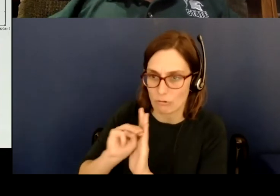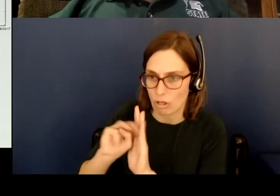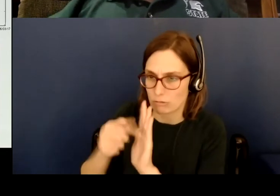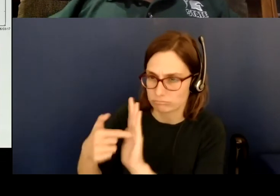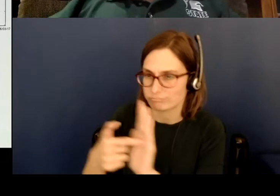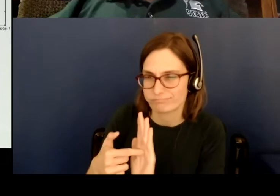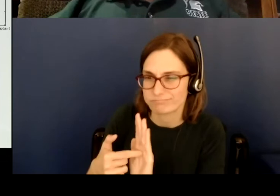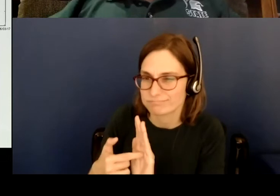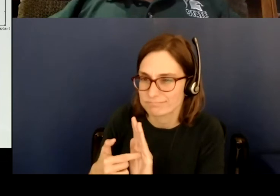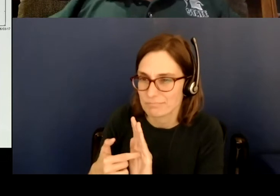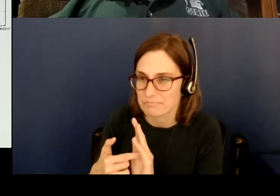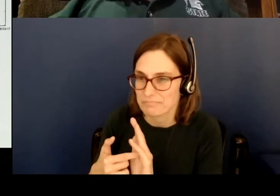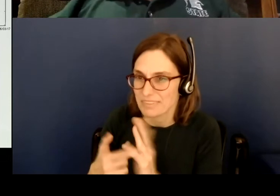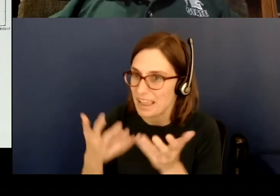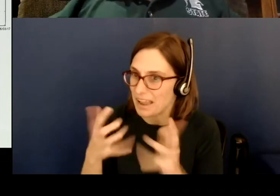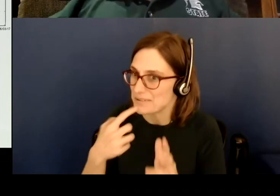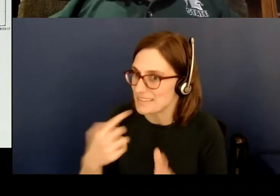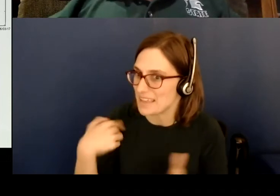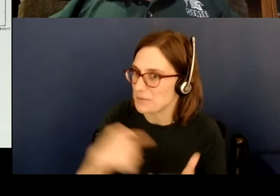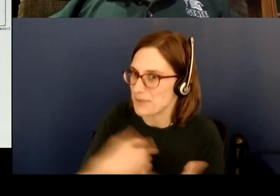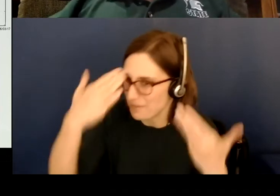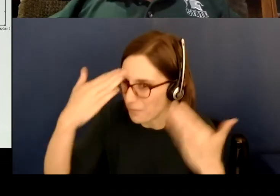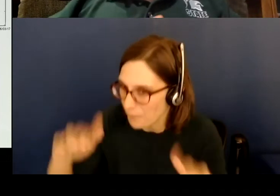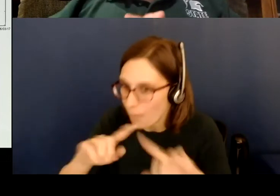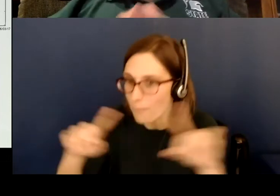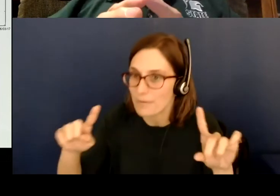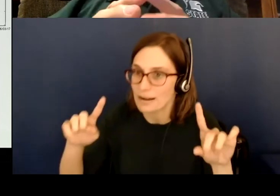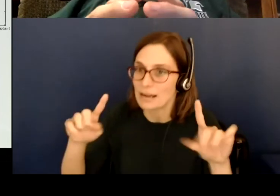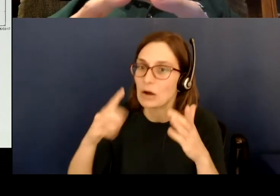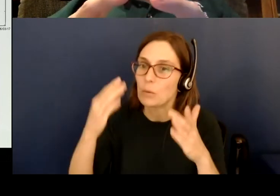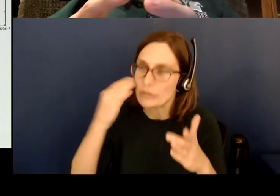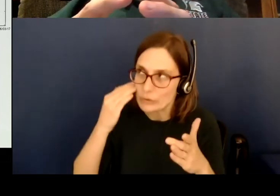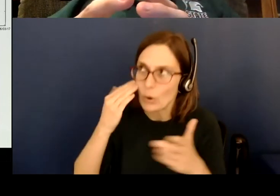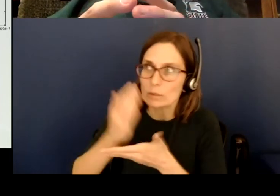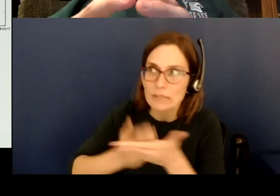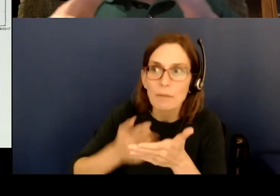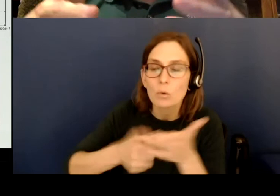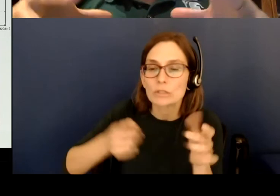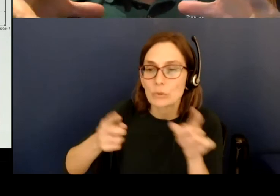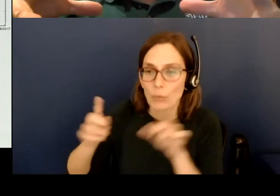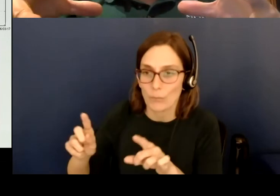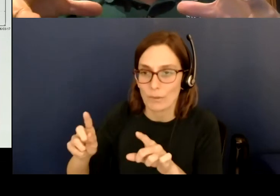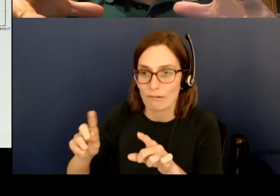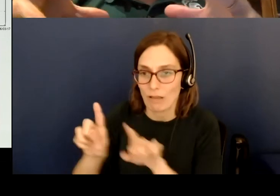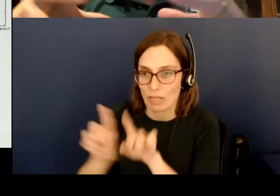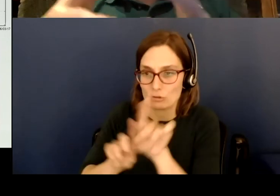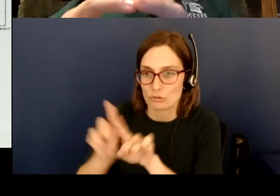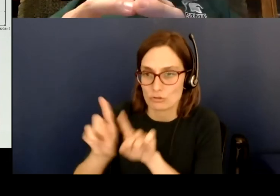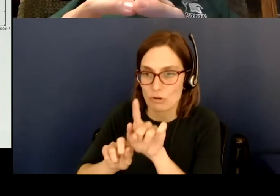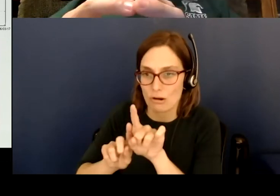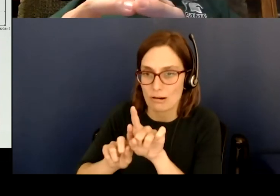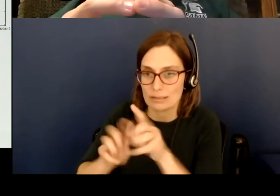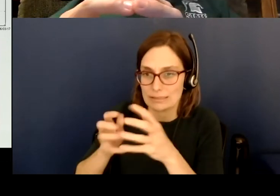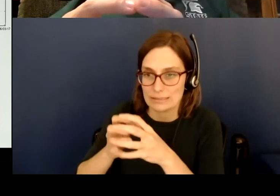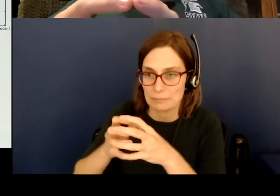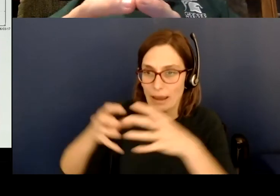want to say we don't really know, but we know that what's going on is the star is expanding and